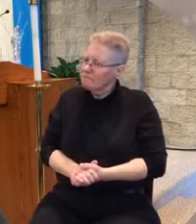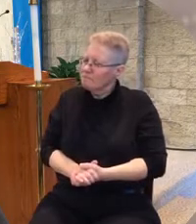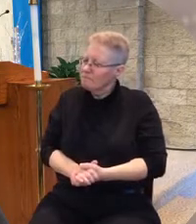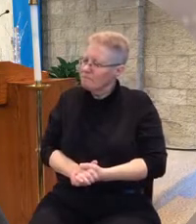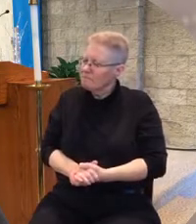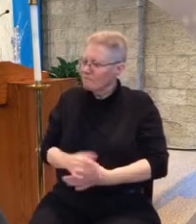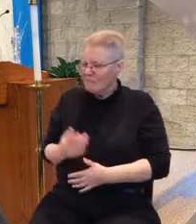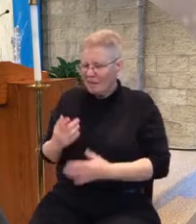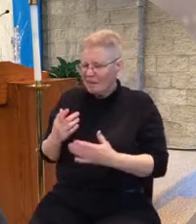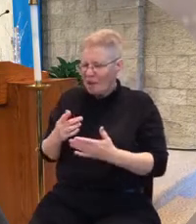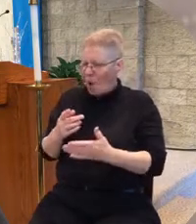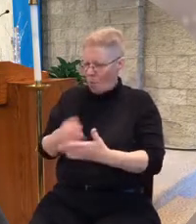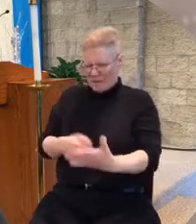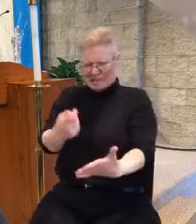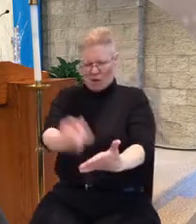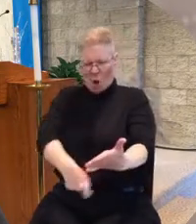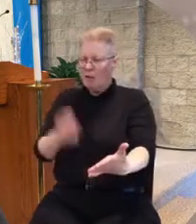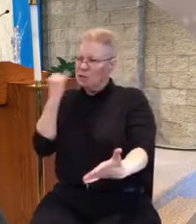unworthiness?